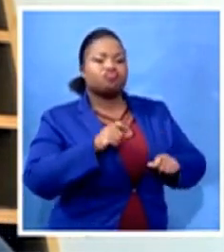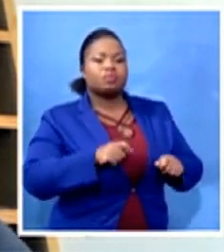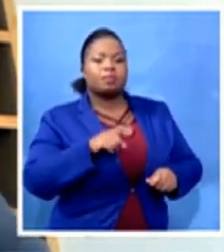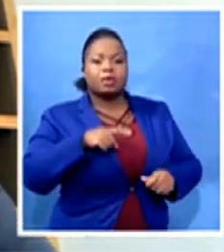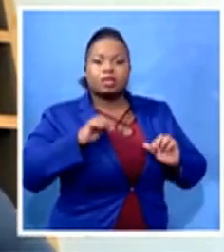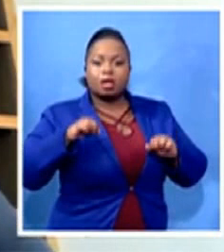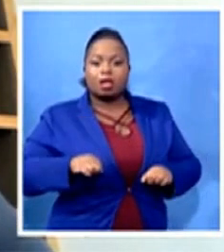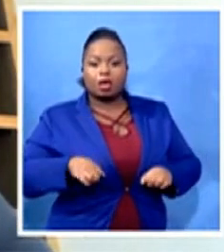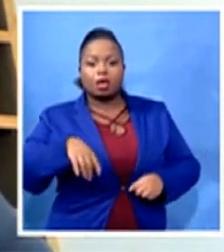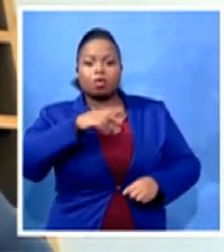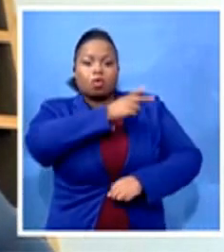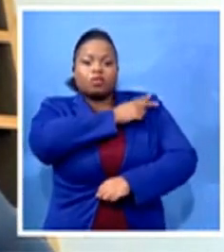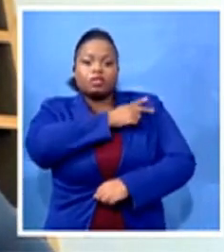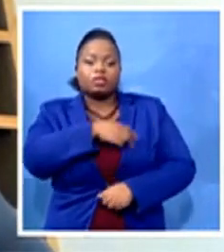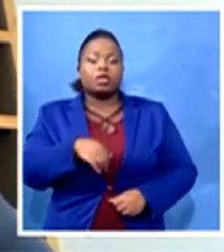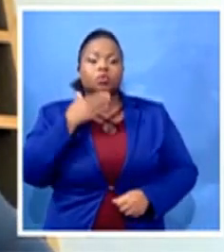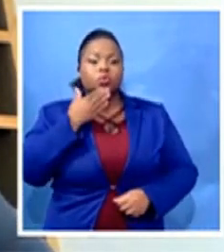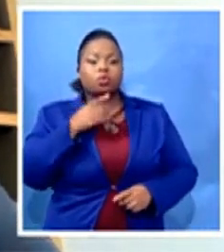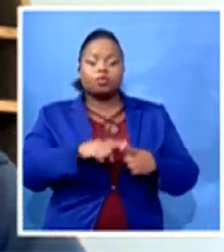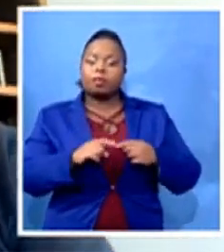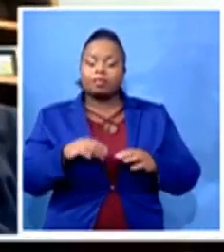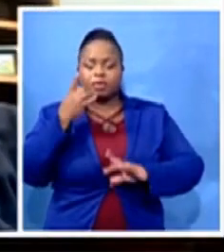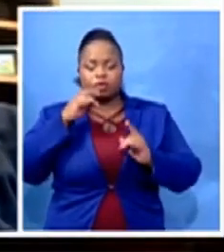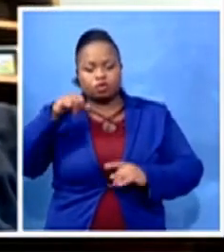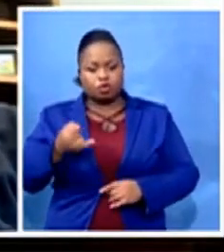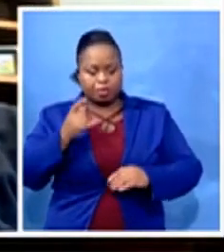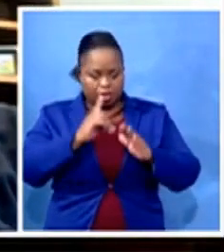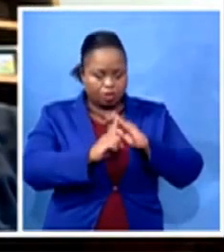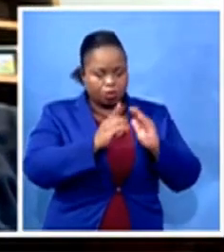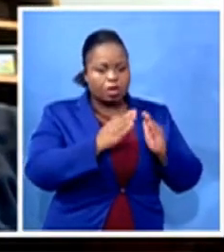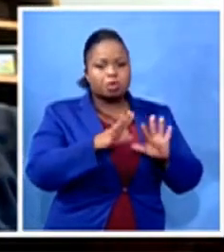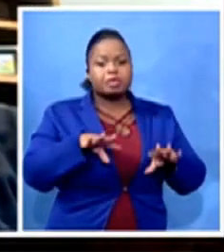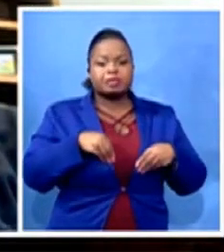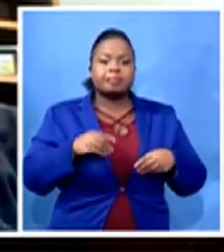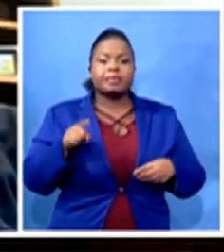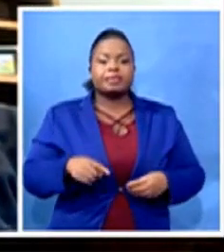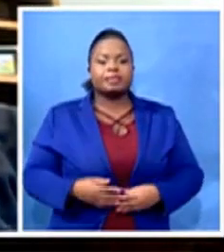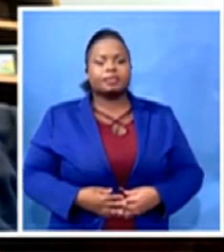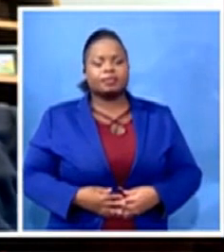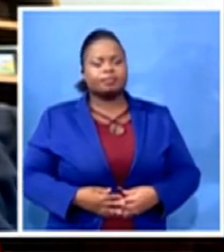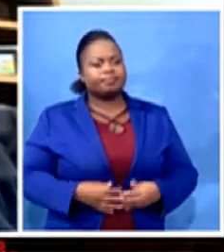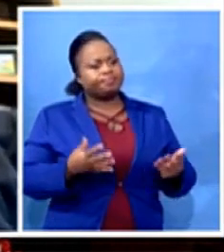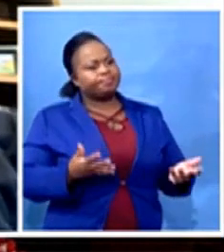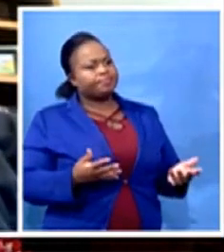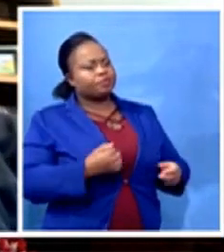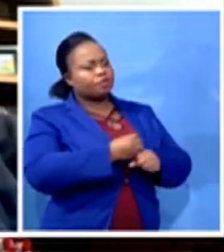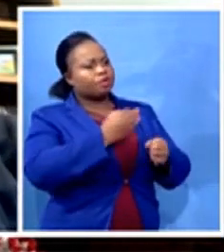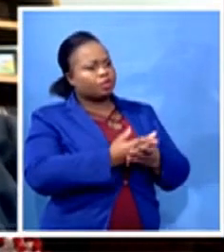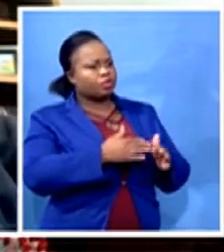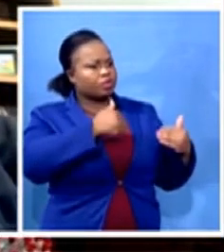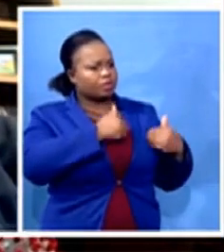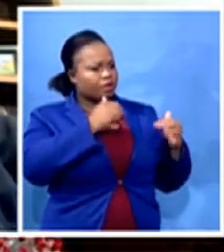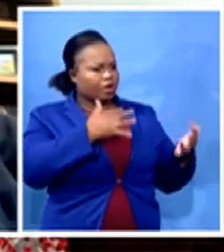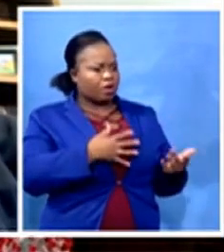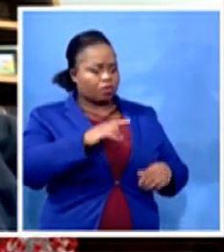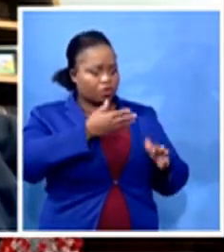4 lockdown. How will you ensure the safety of residences and people within the residences during